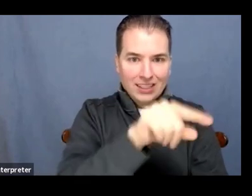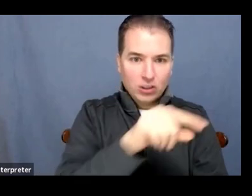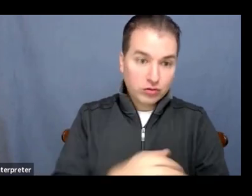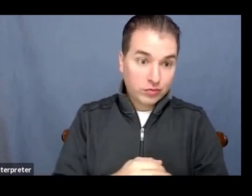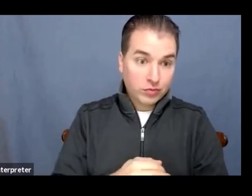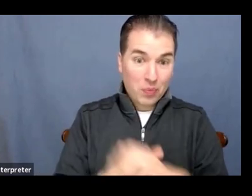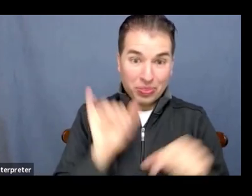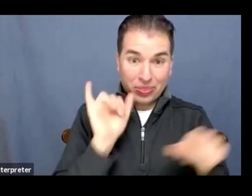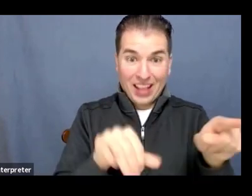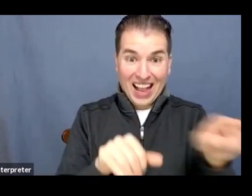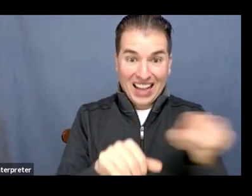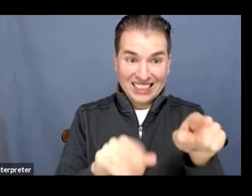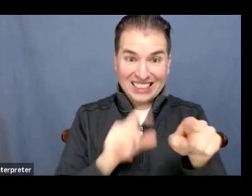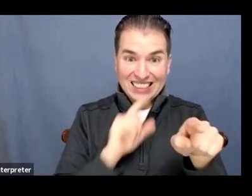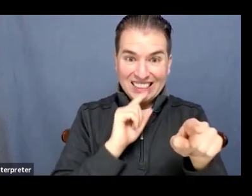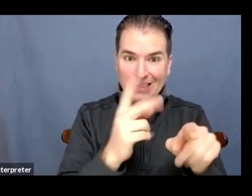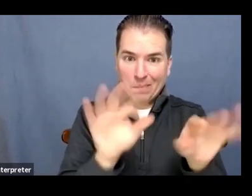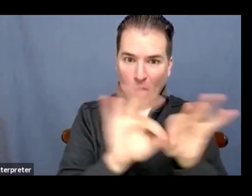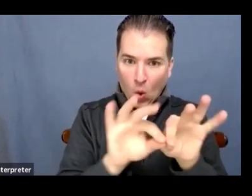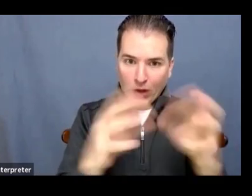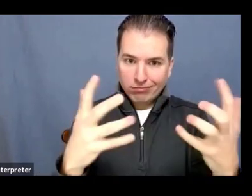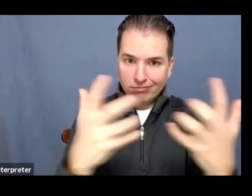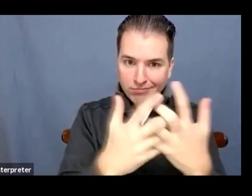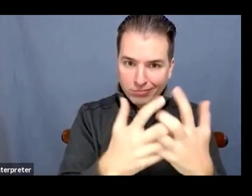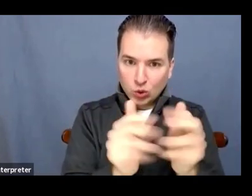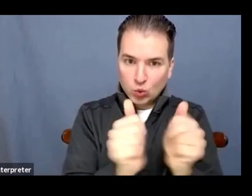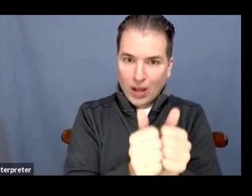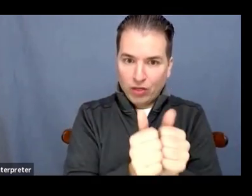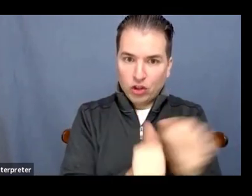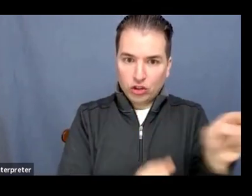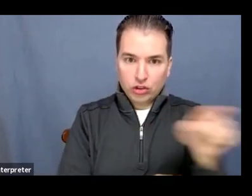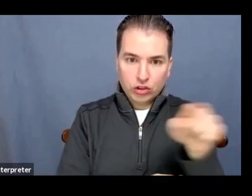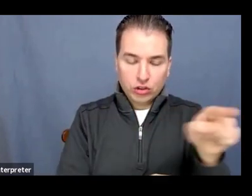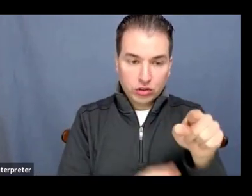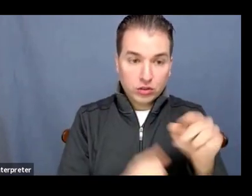So that said, both of these work together and